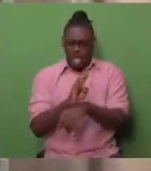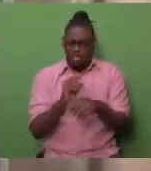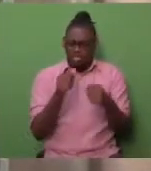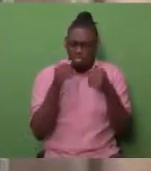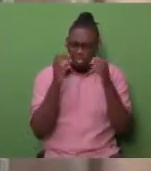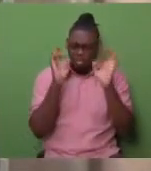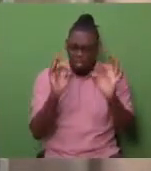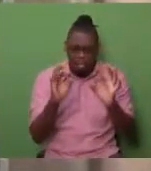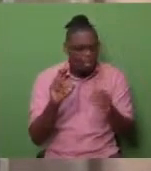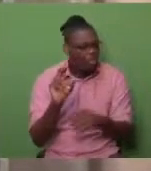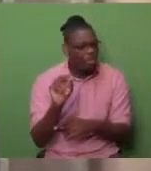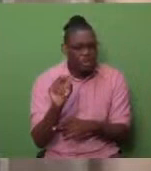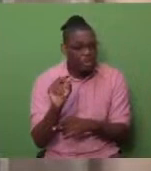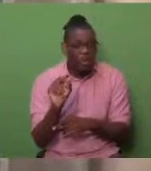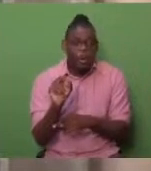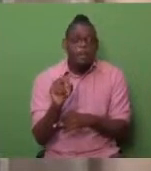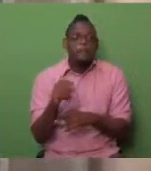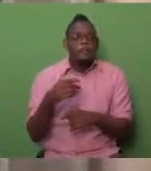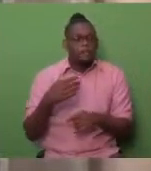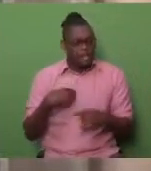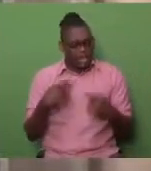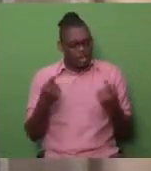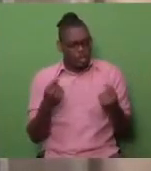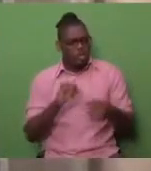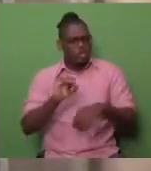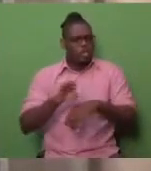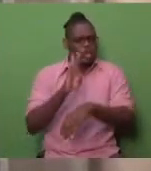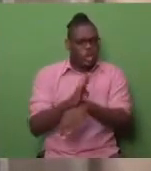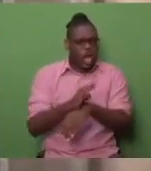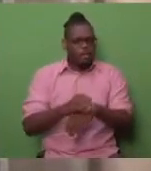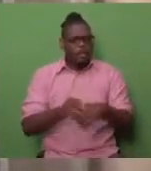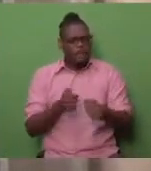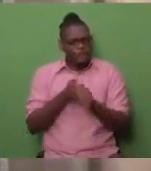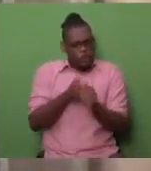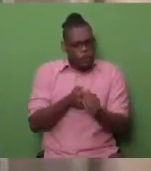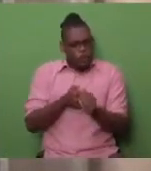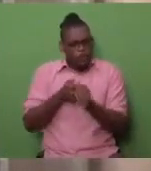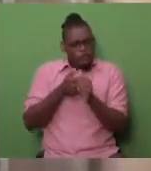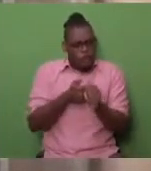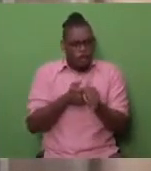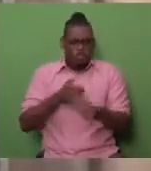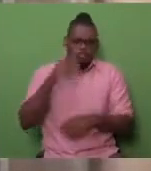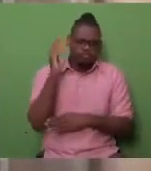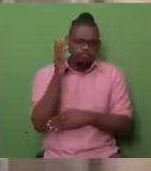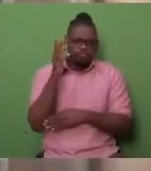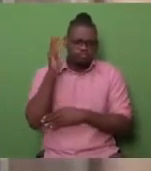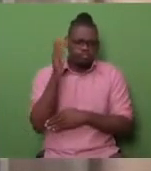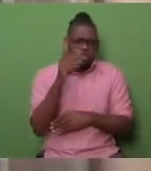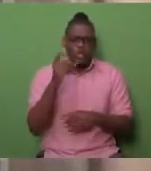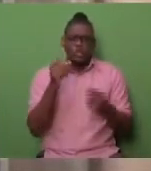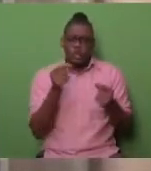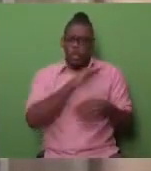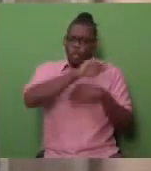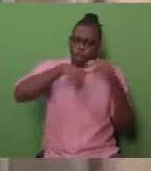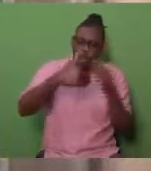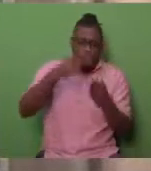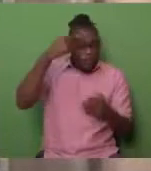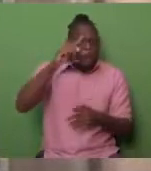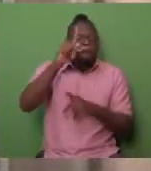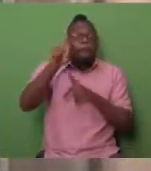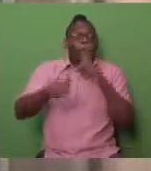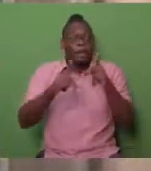as the opposition leader of Trinidad and Tobago to speak on behalf of citizens of our very beloved country. I have to